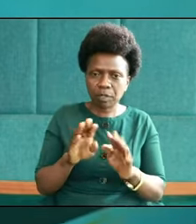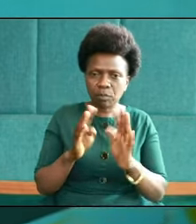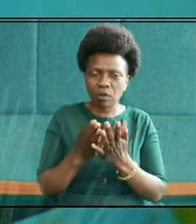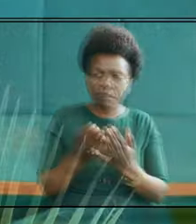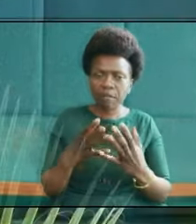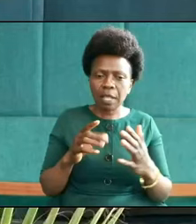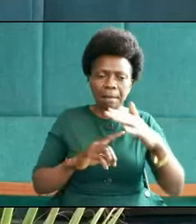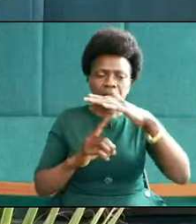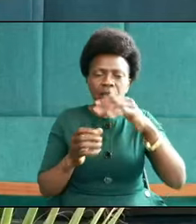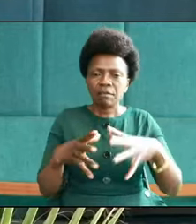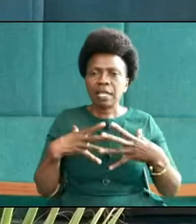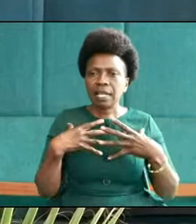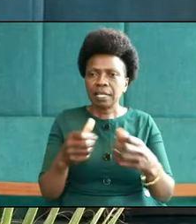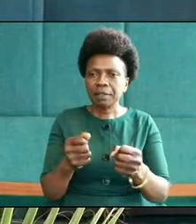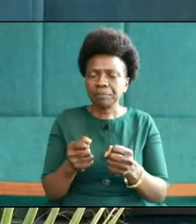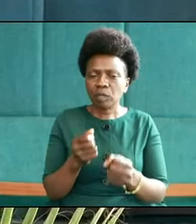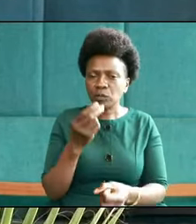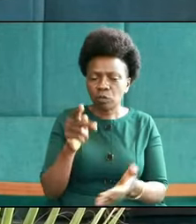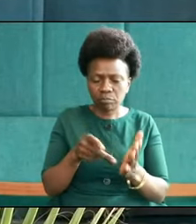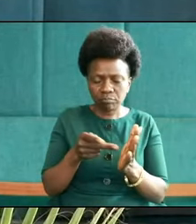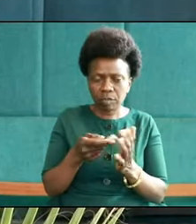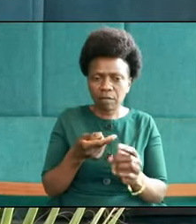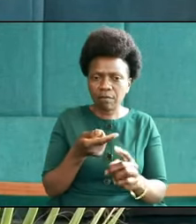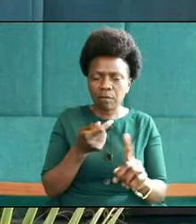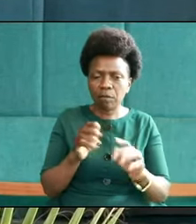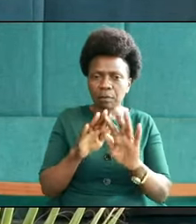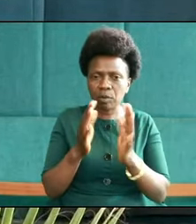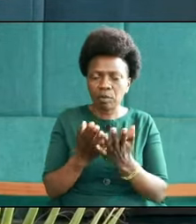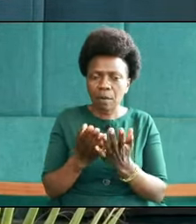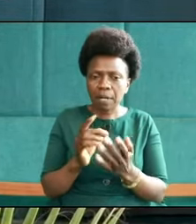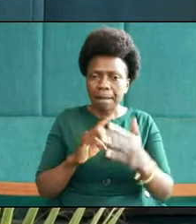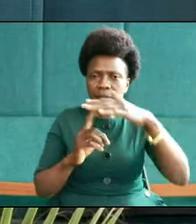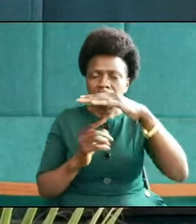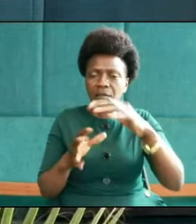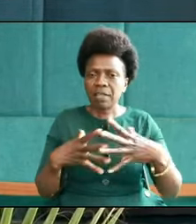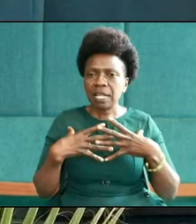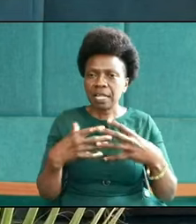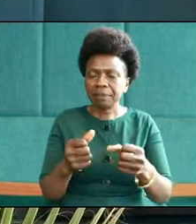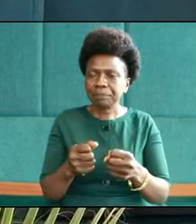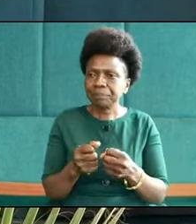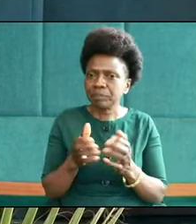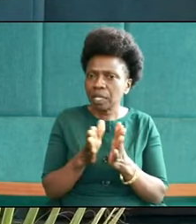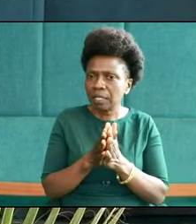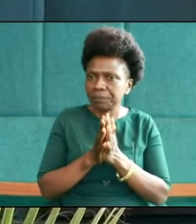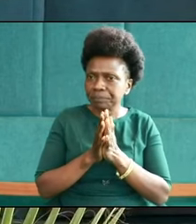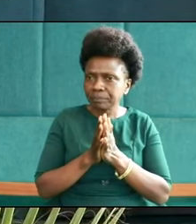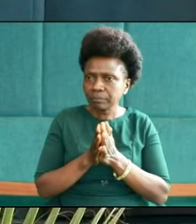Healing. Two paragraphs from the book Ministry of Healing.